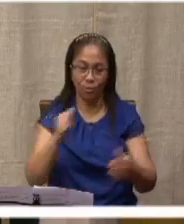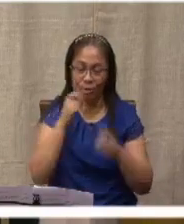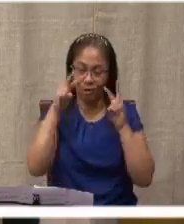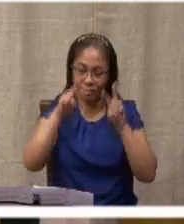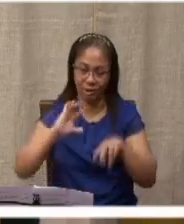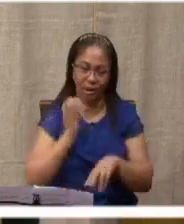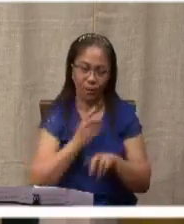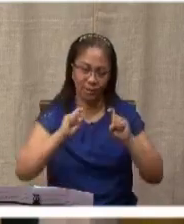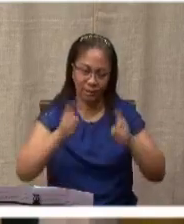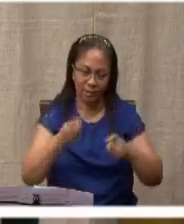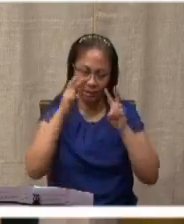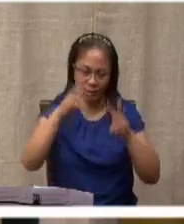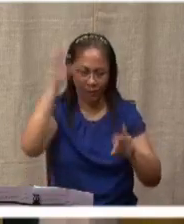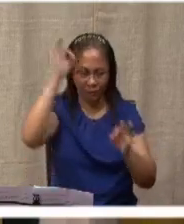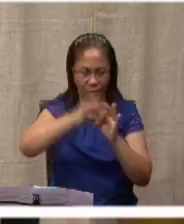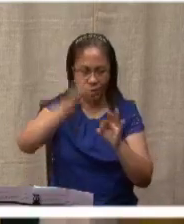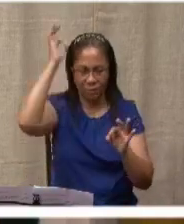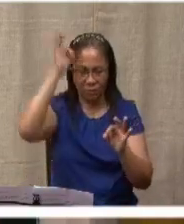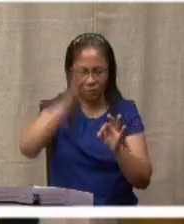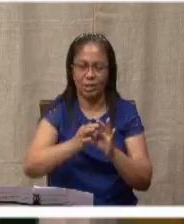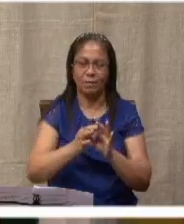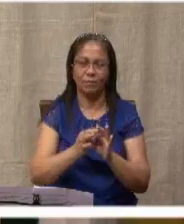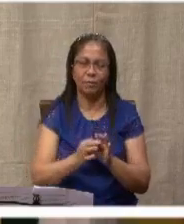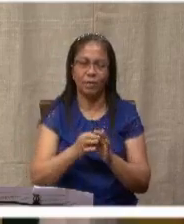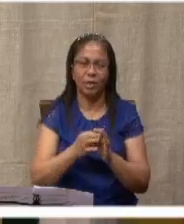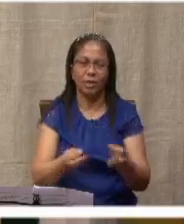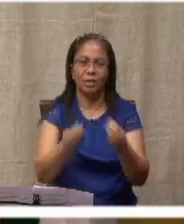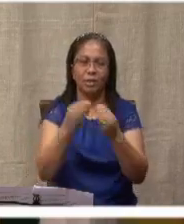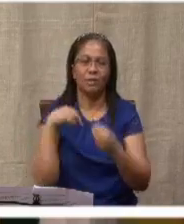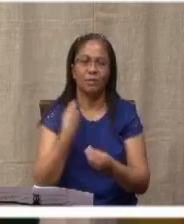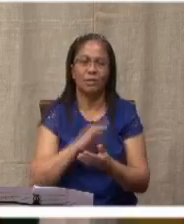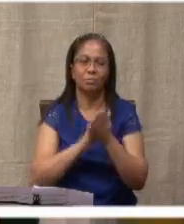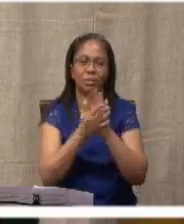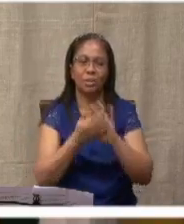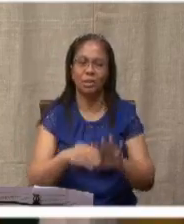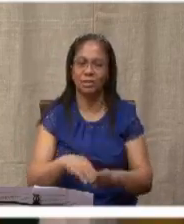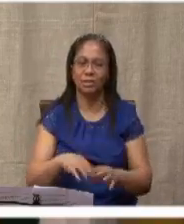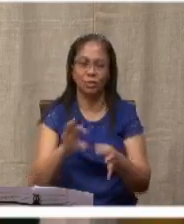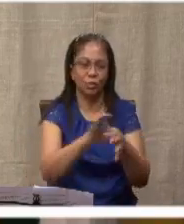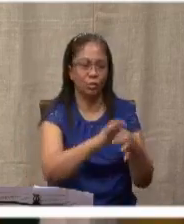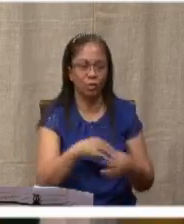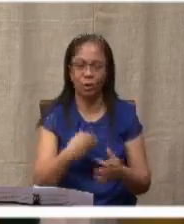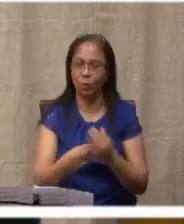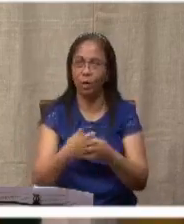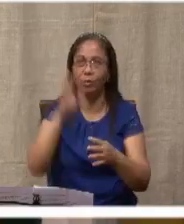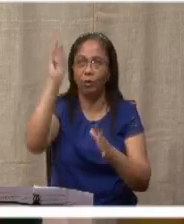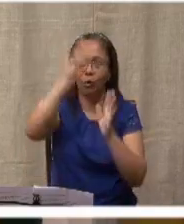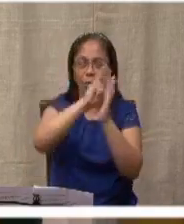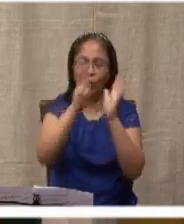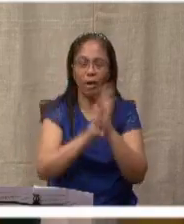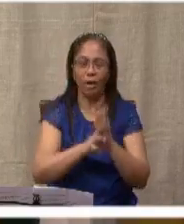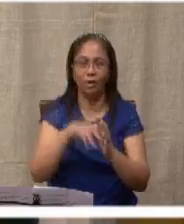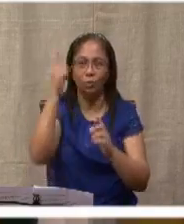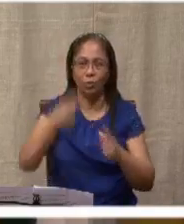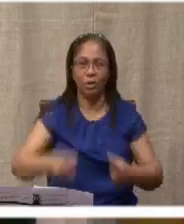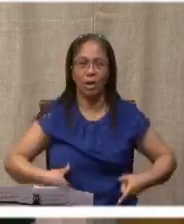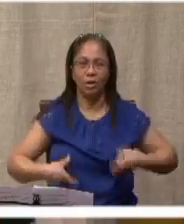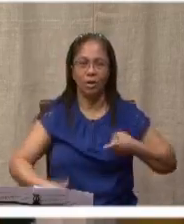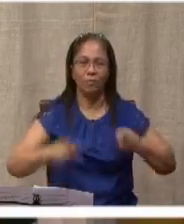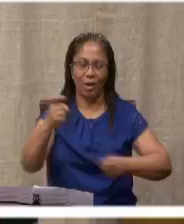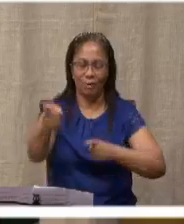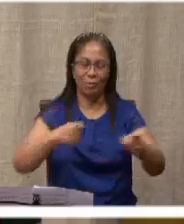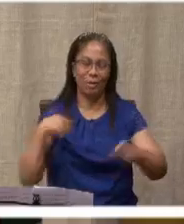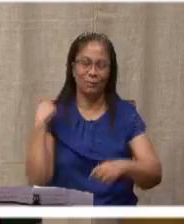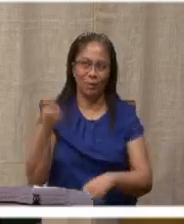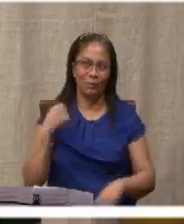look not on our sins but on the faith of your church and graciously grant her peace and unity in accordance with your will who live and reign for